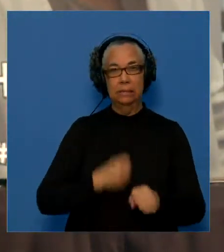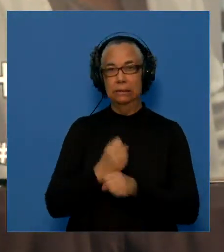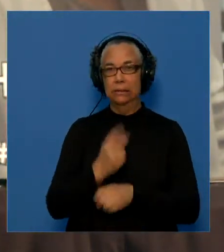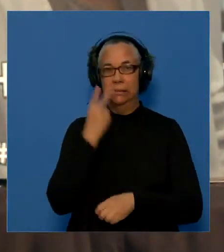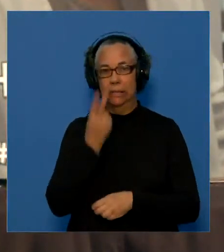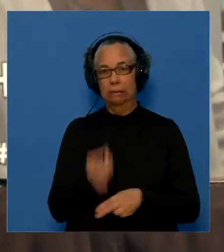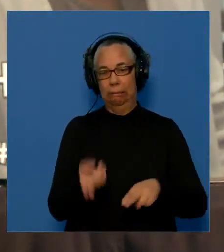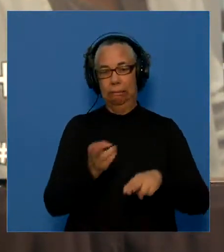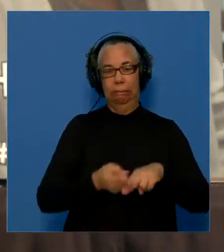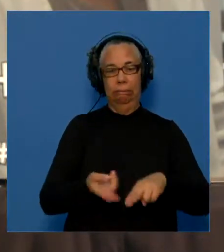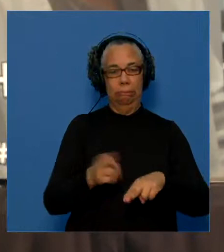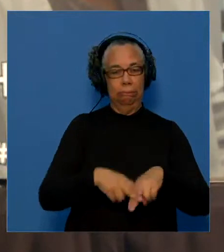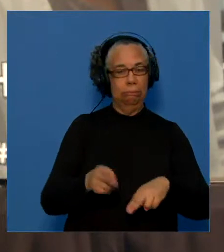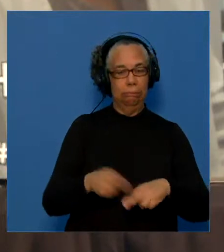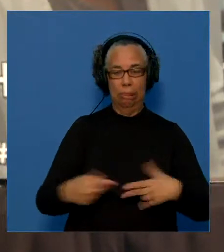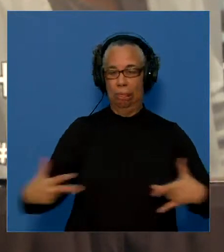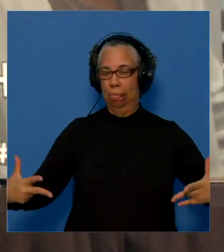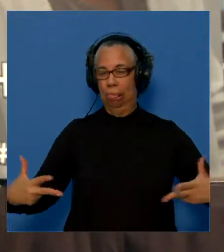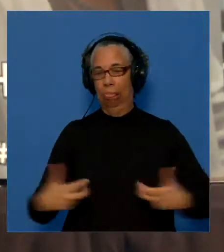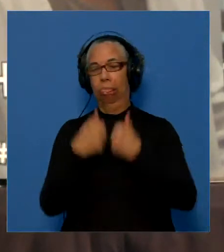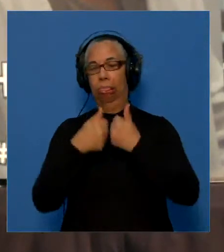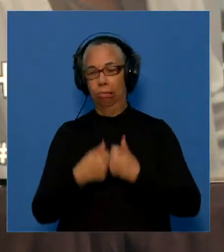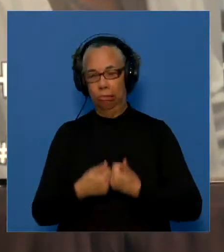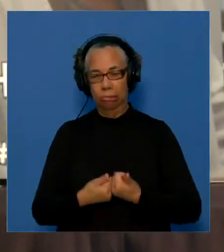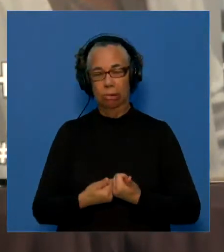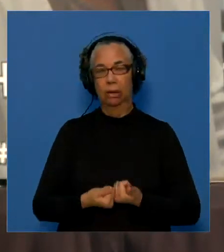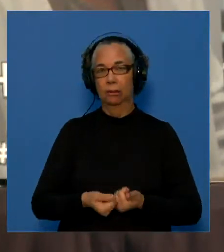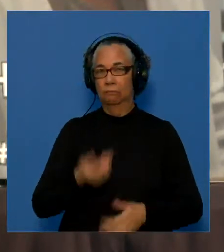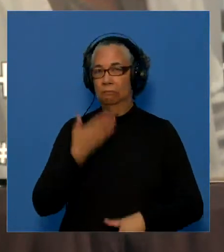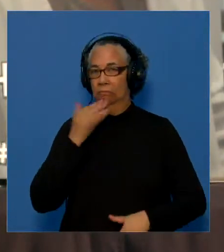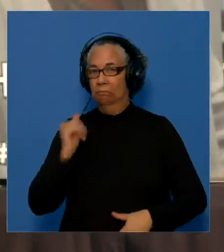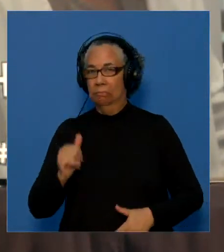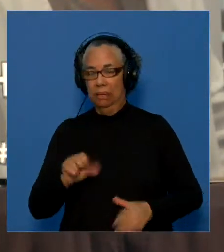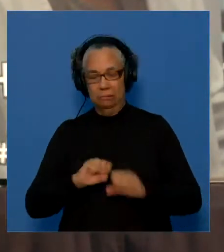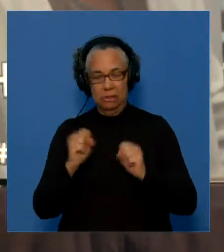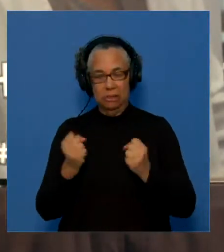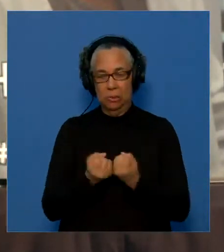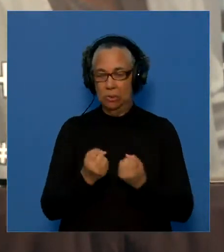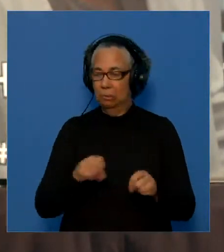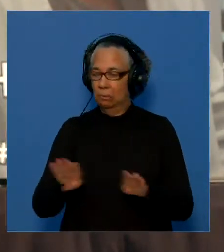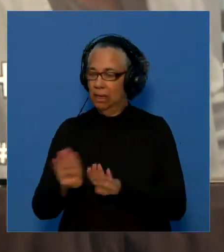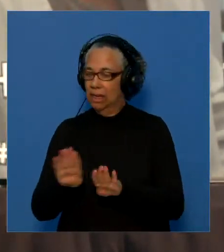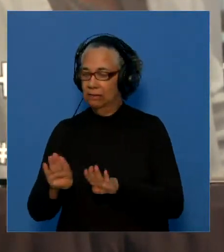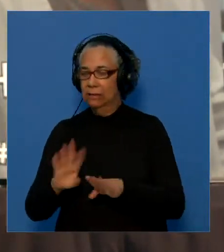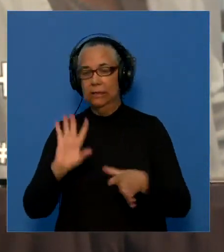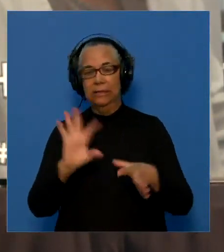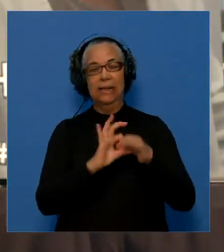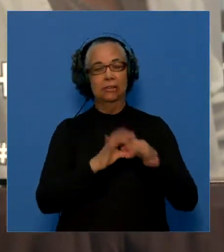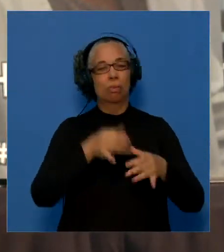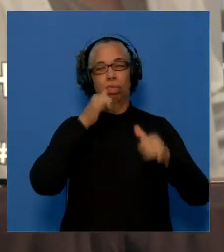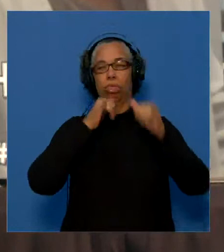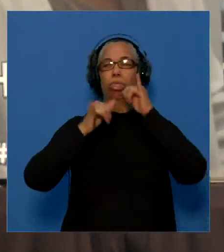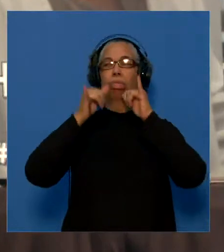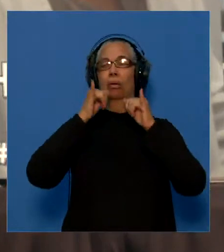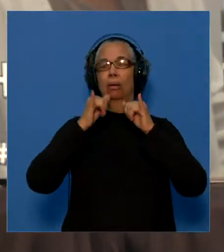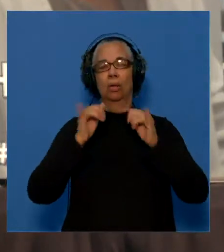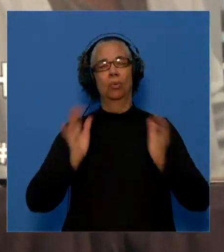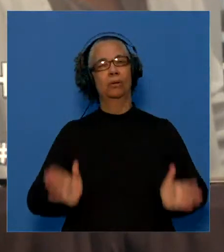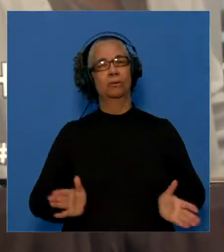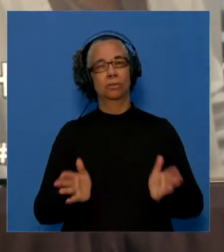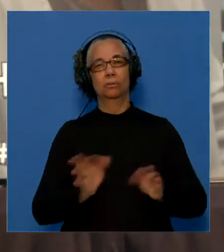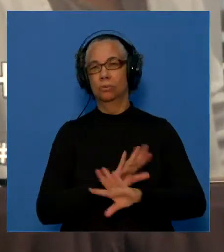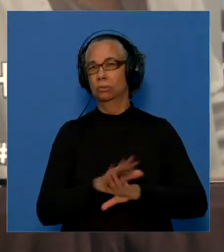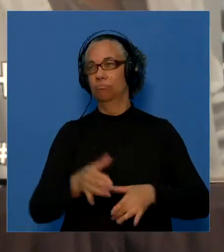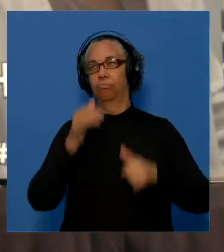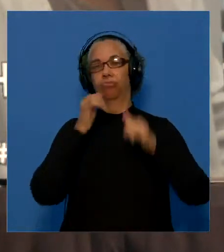road traffic collisions and antisocial behavior associated with alcohol. So we're urging people not to drink and